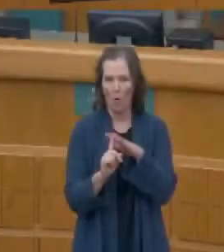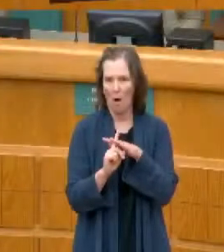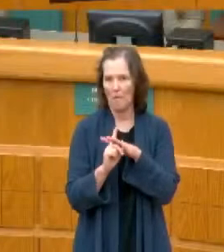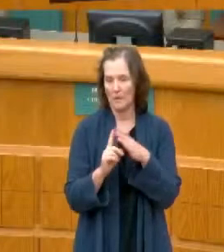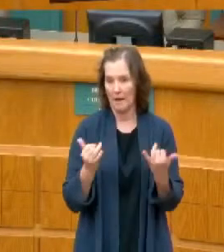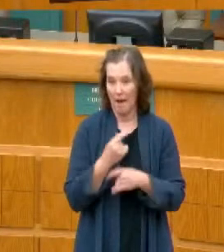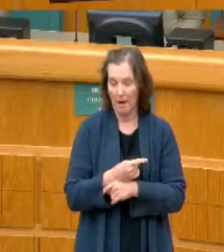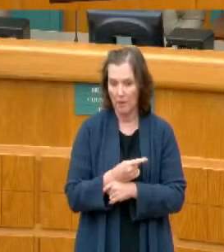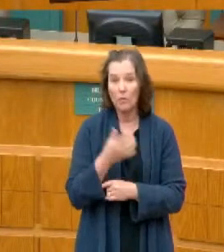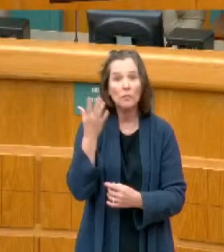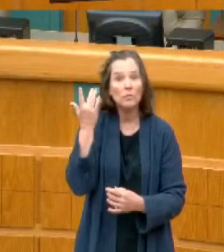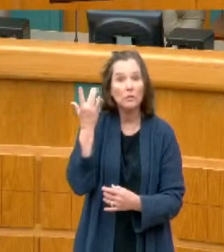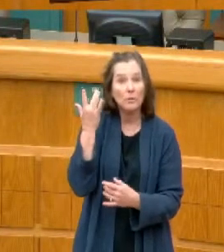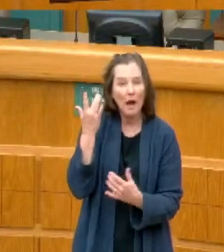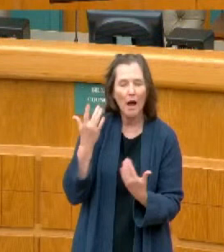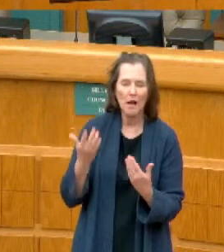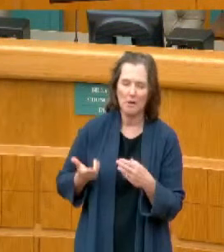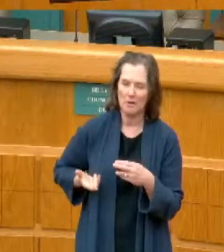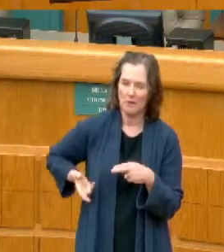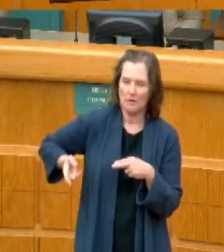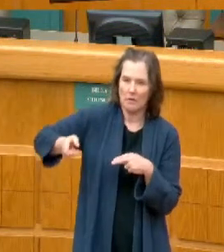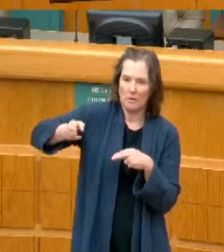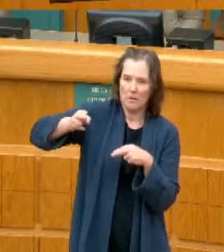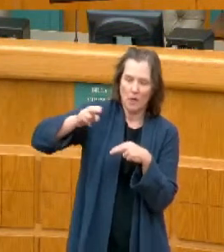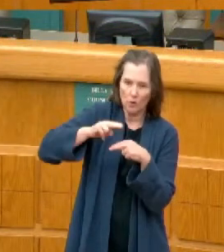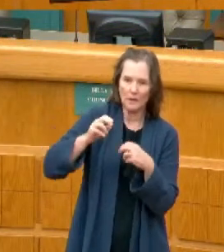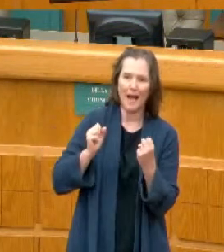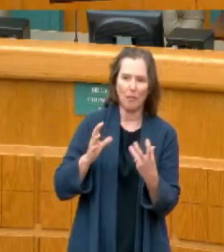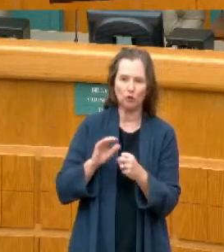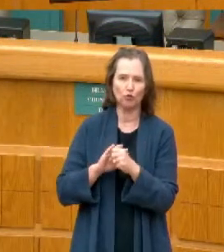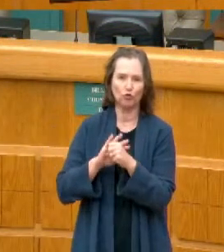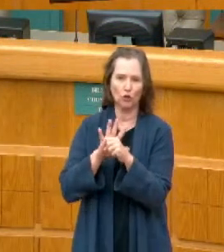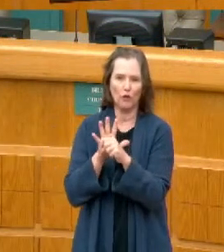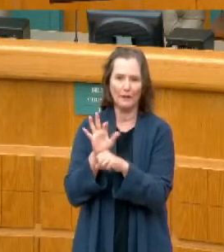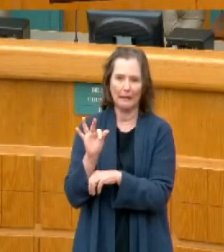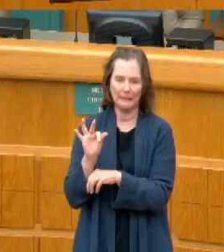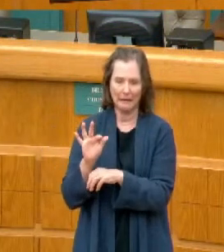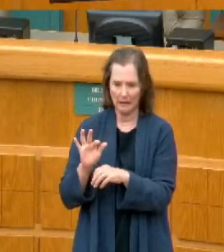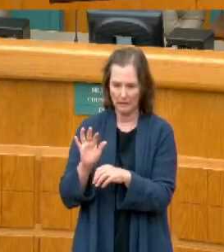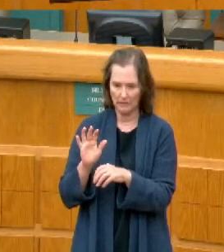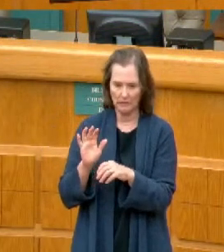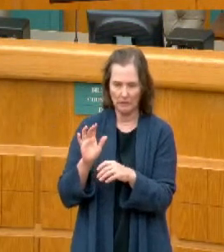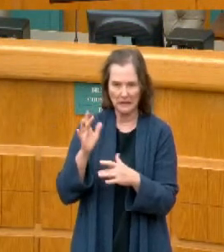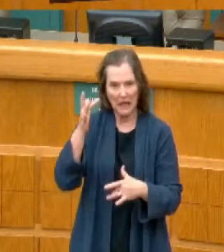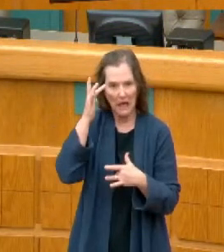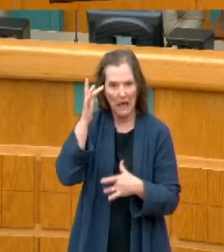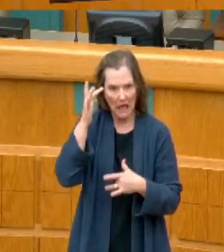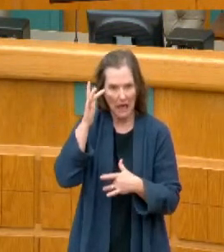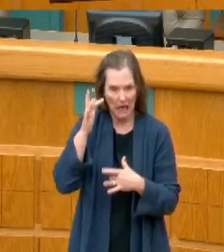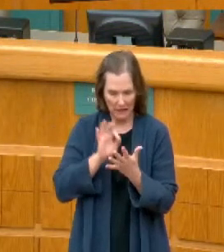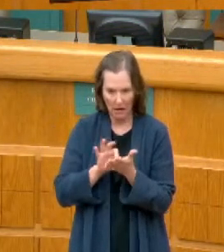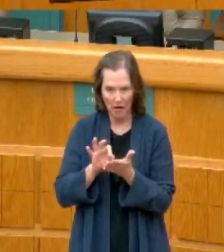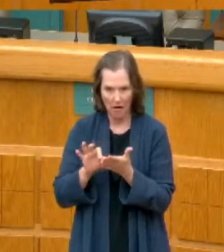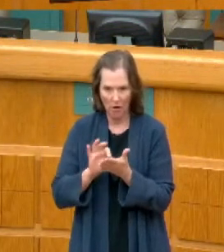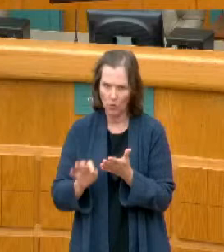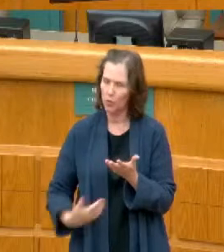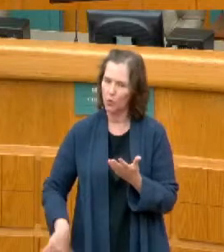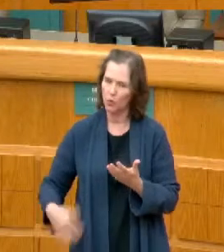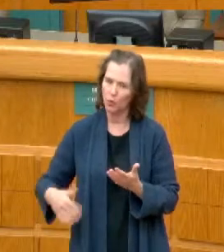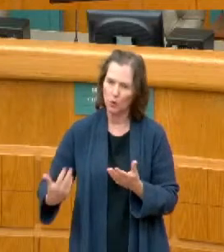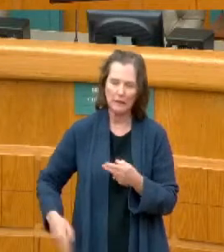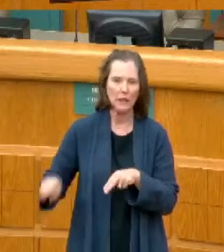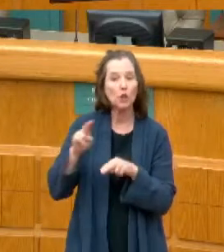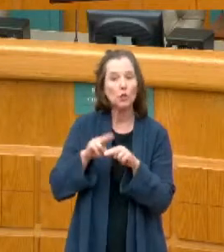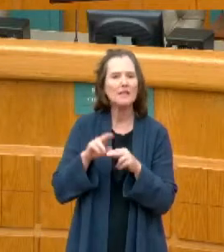rise in COVID-19 cases, we felt as a city and county that it was important to brief you today on the